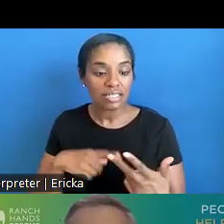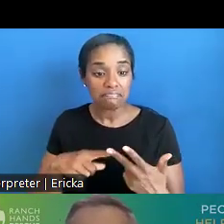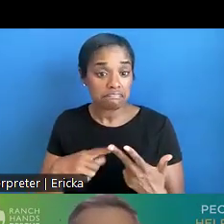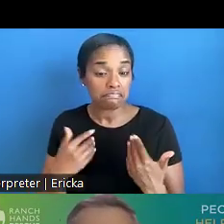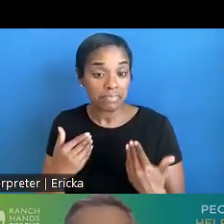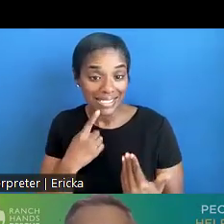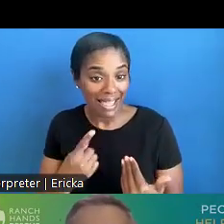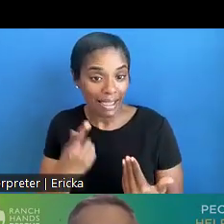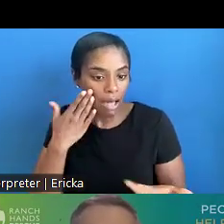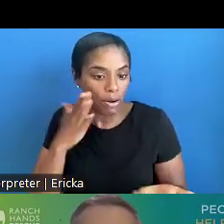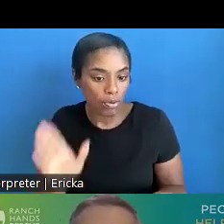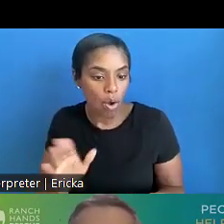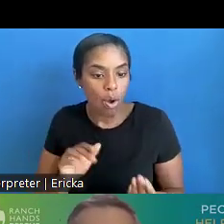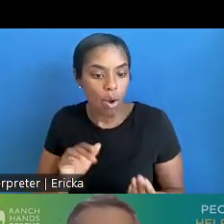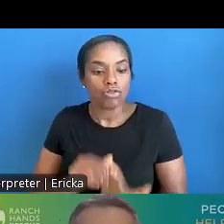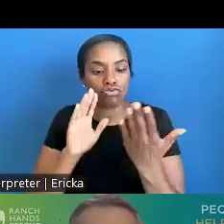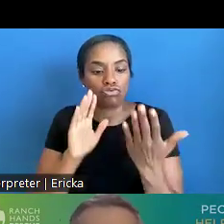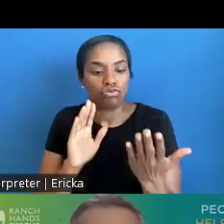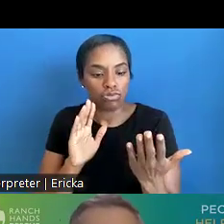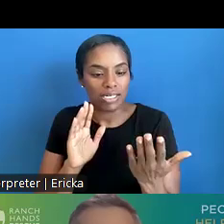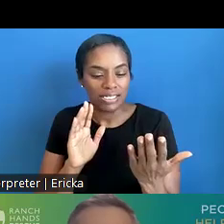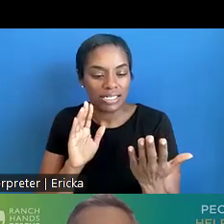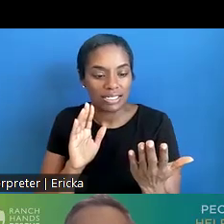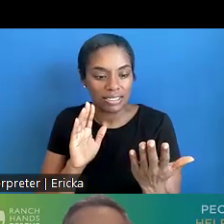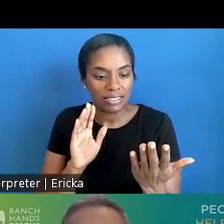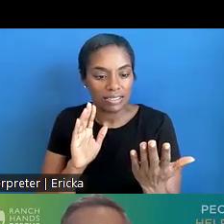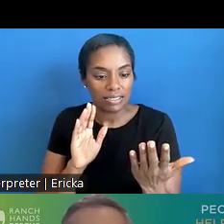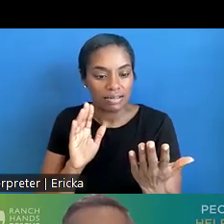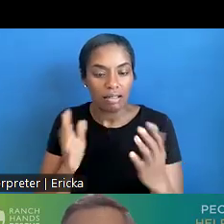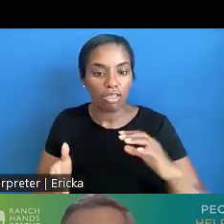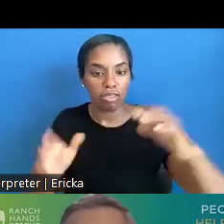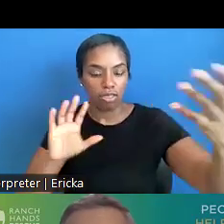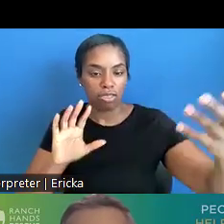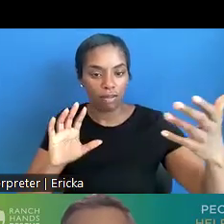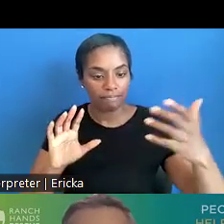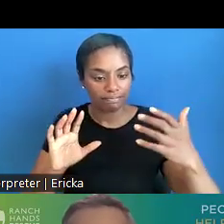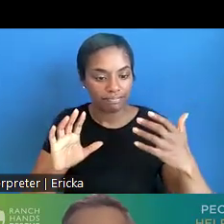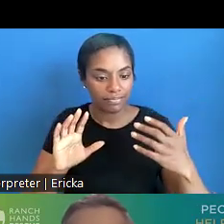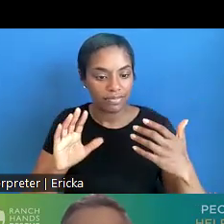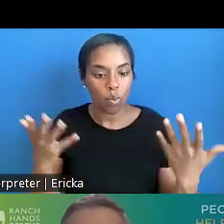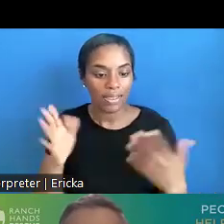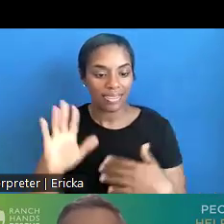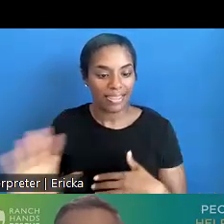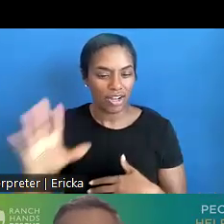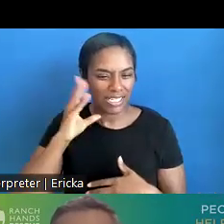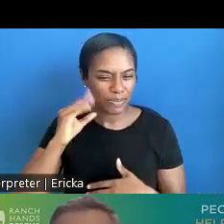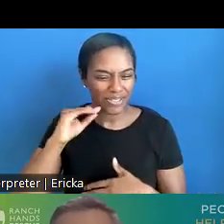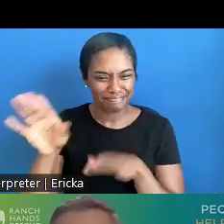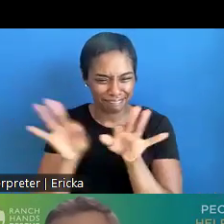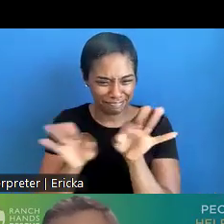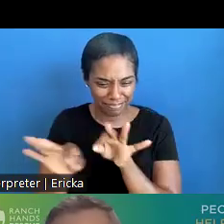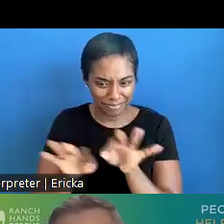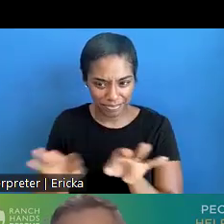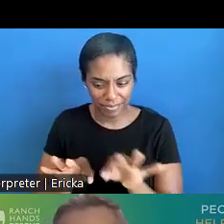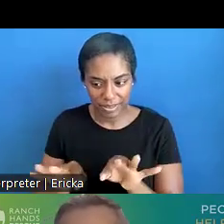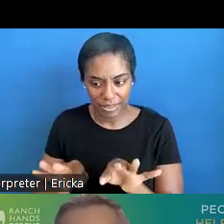the incongruence or the destructive congruence that they're experiencing. The best way to think about that is your body, or excuse me,